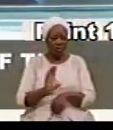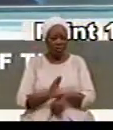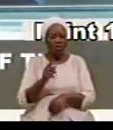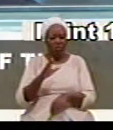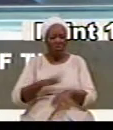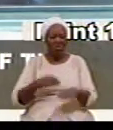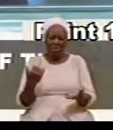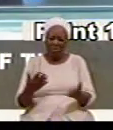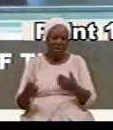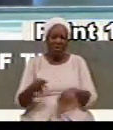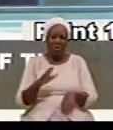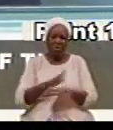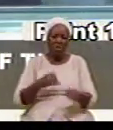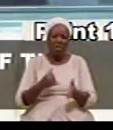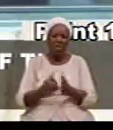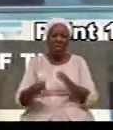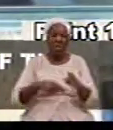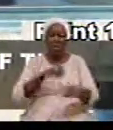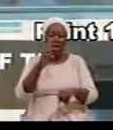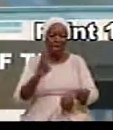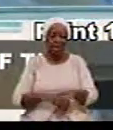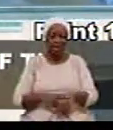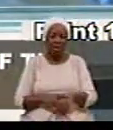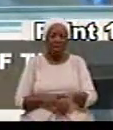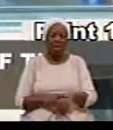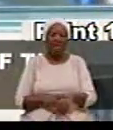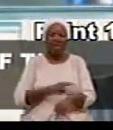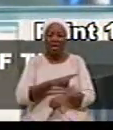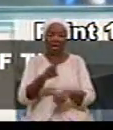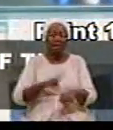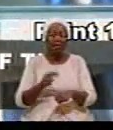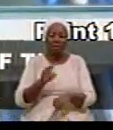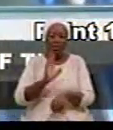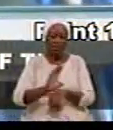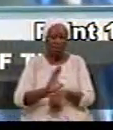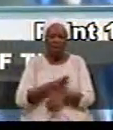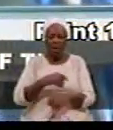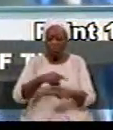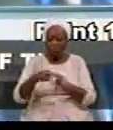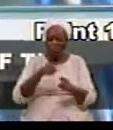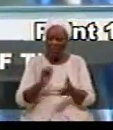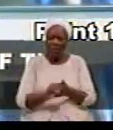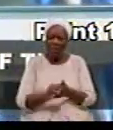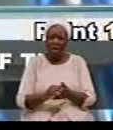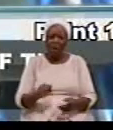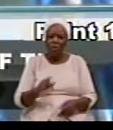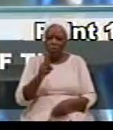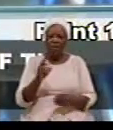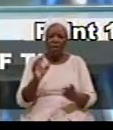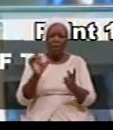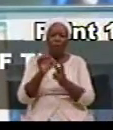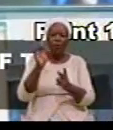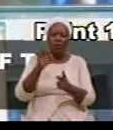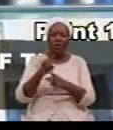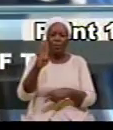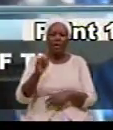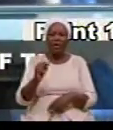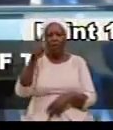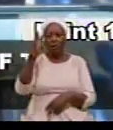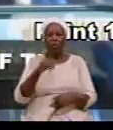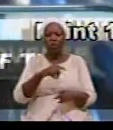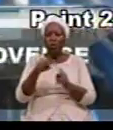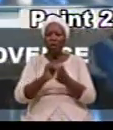church. And when that one appointed by God, when he prays for